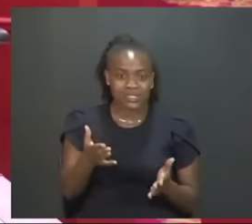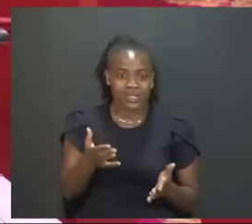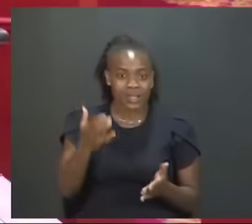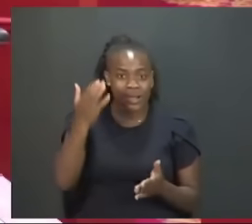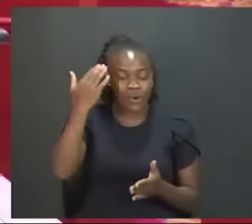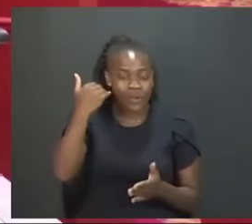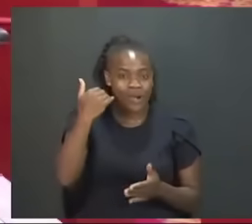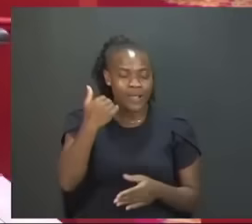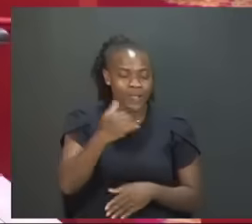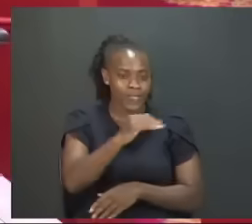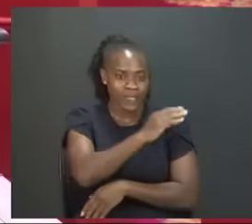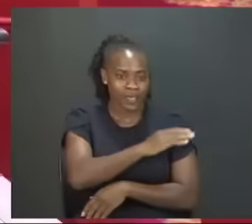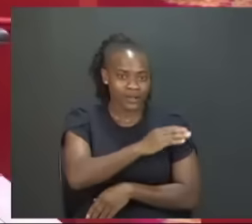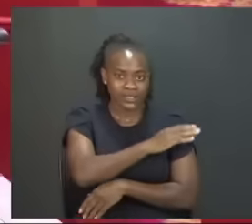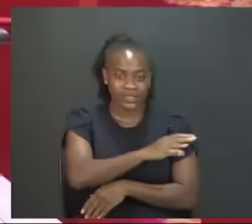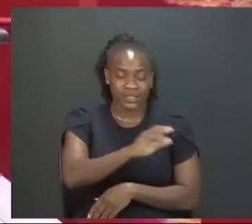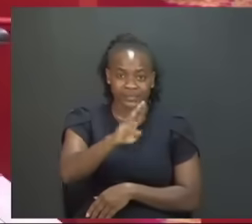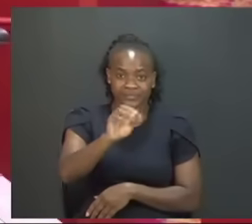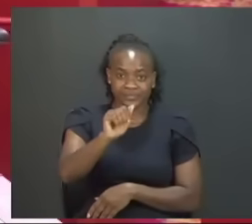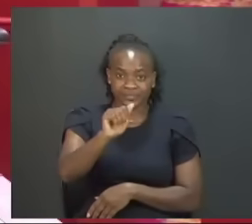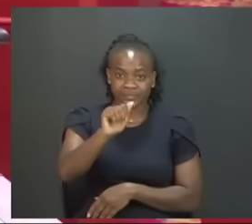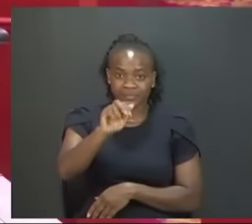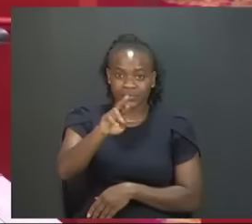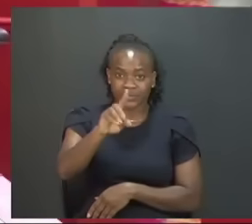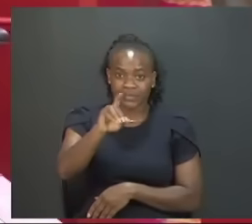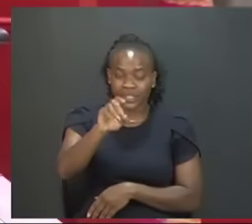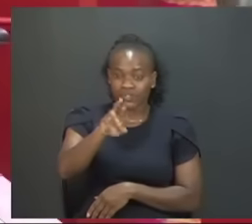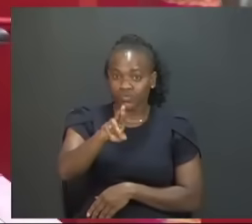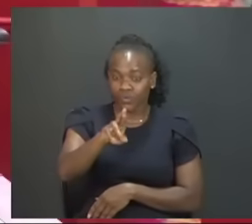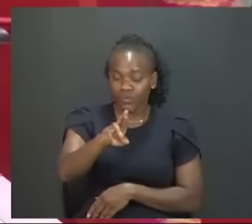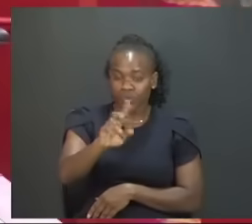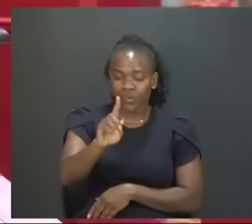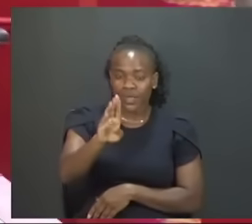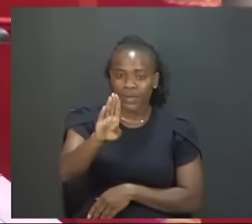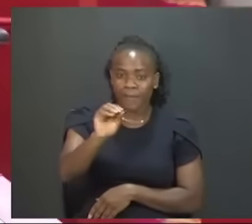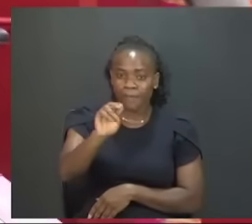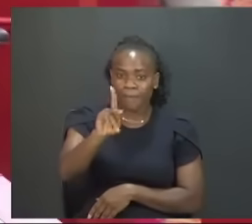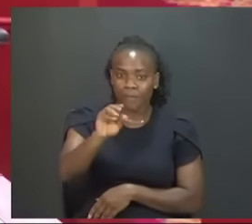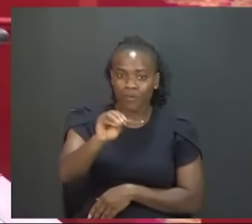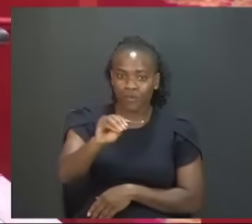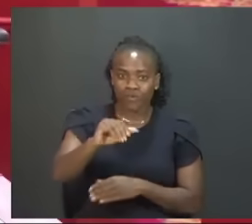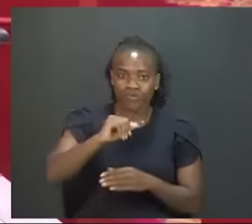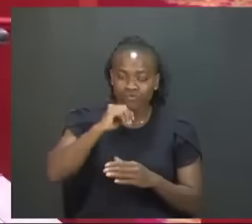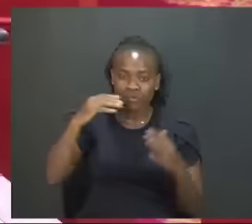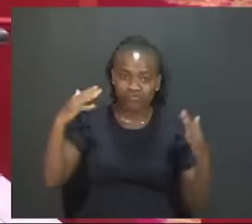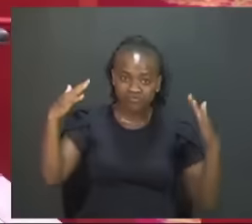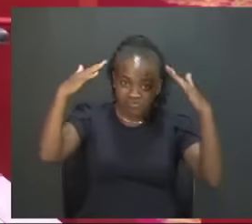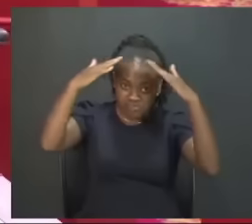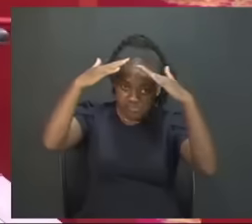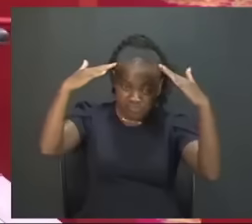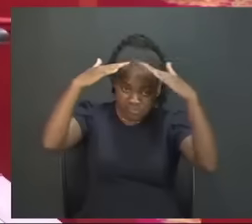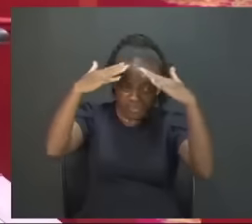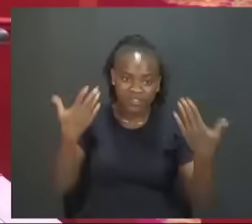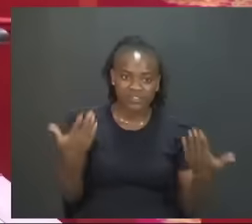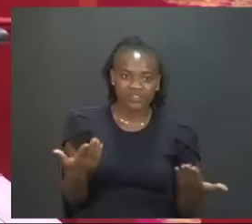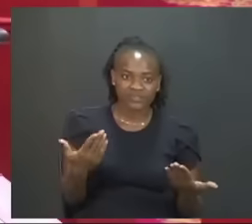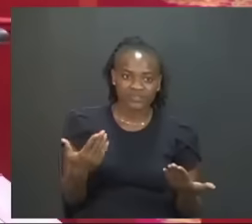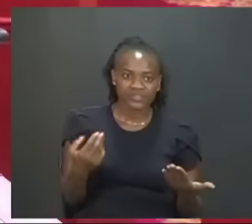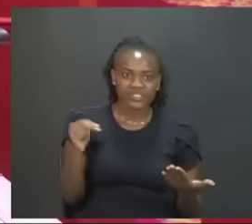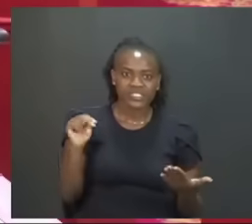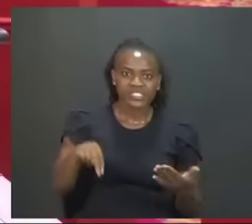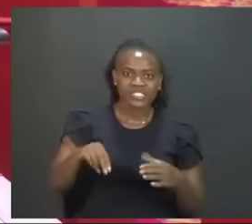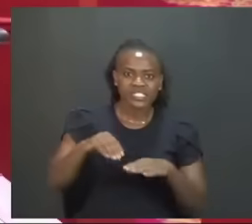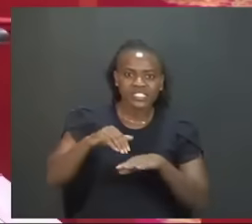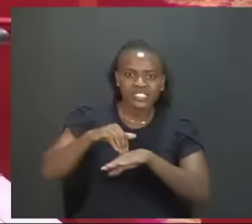clinic at Bador in Boku Central Constituency has not been roofed, he needs to send